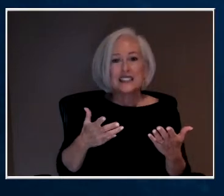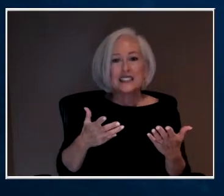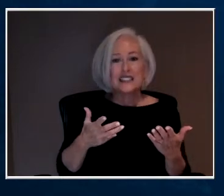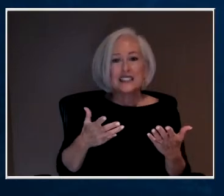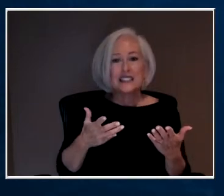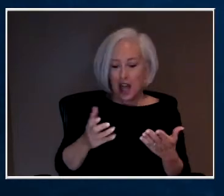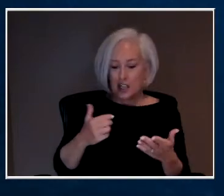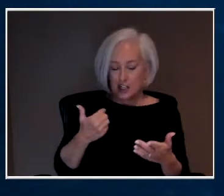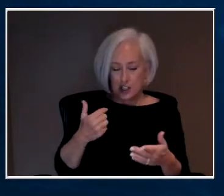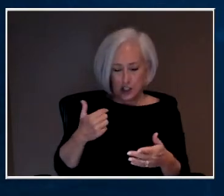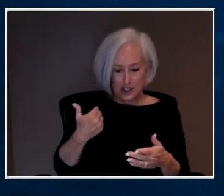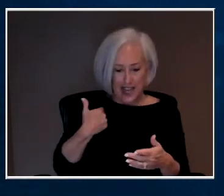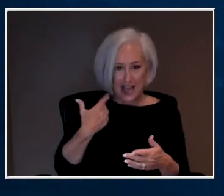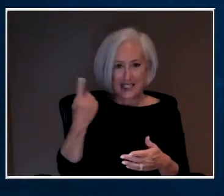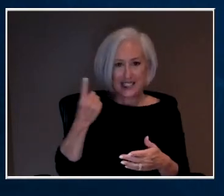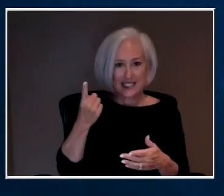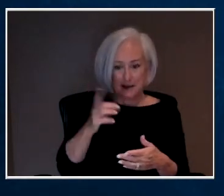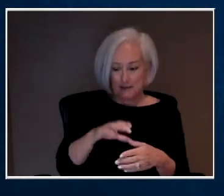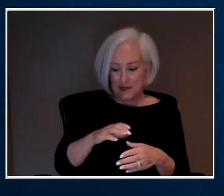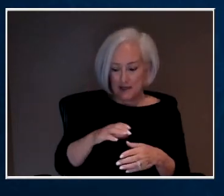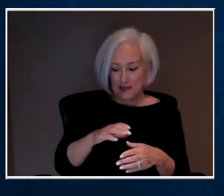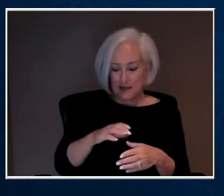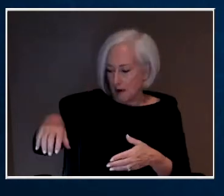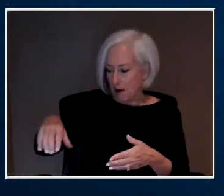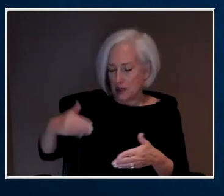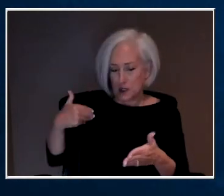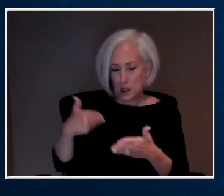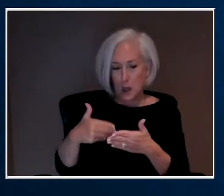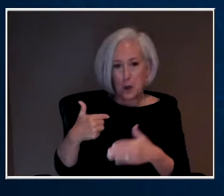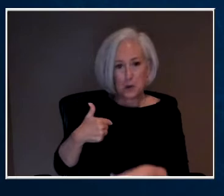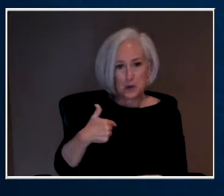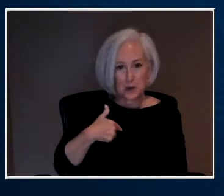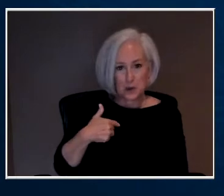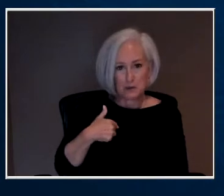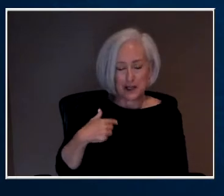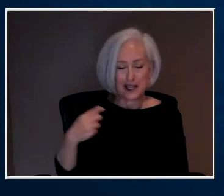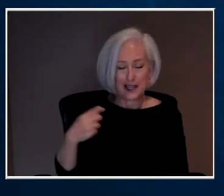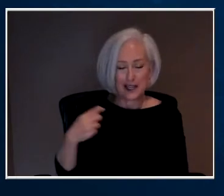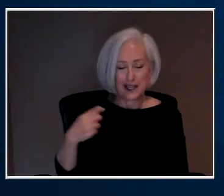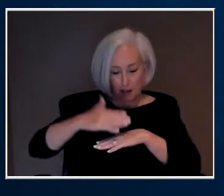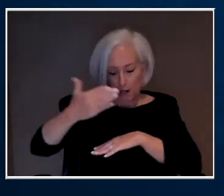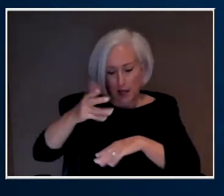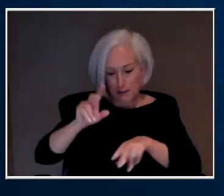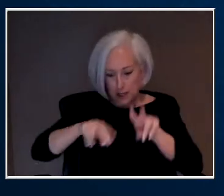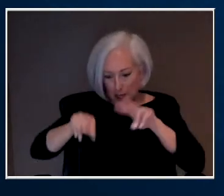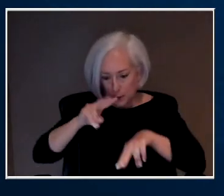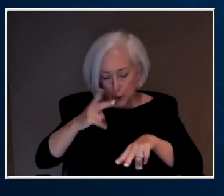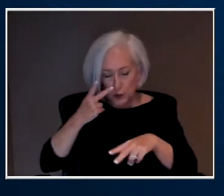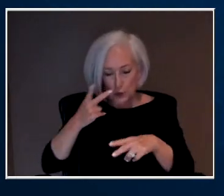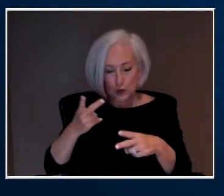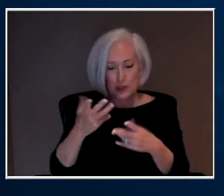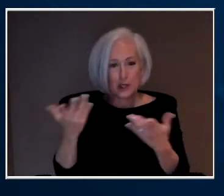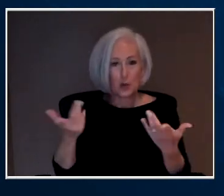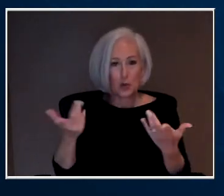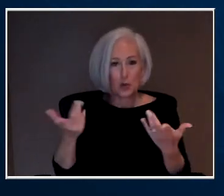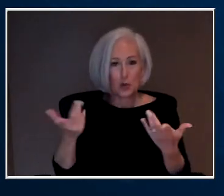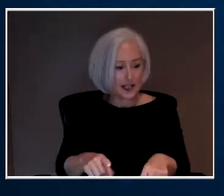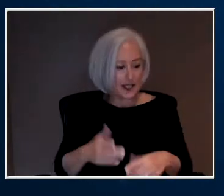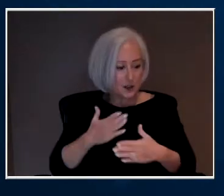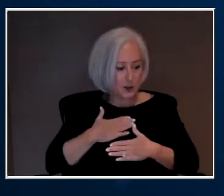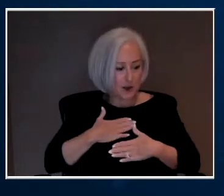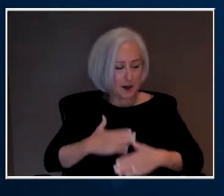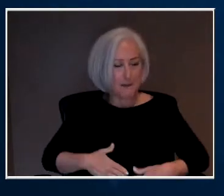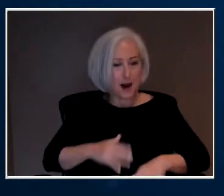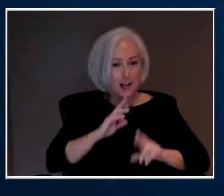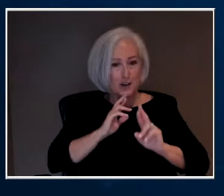me and then they were able to look at what was going on and the reaction I was having. It was really quite amazing and